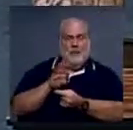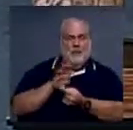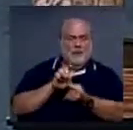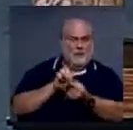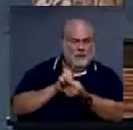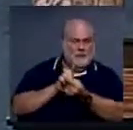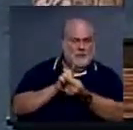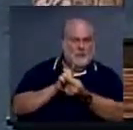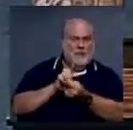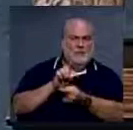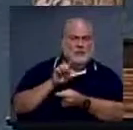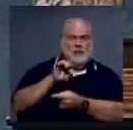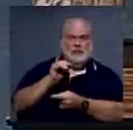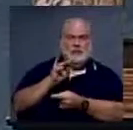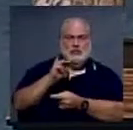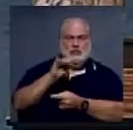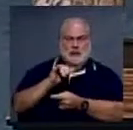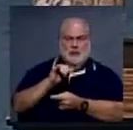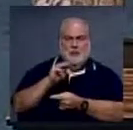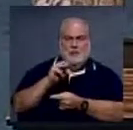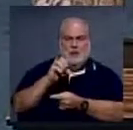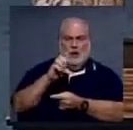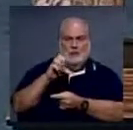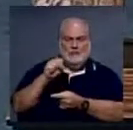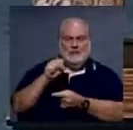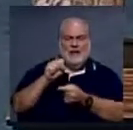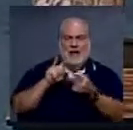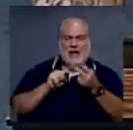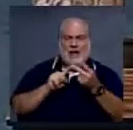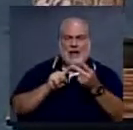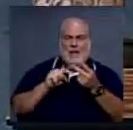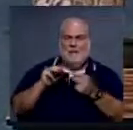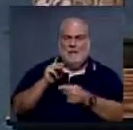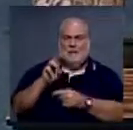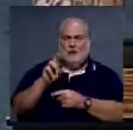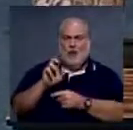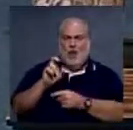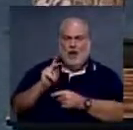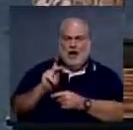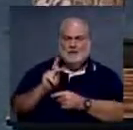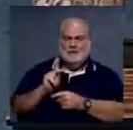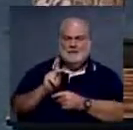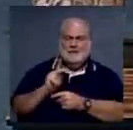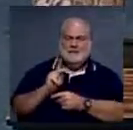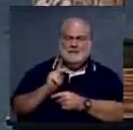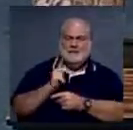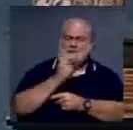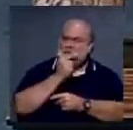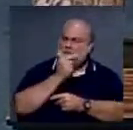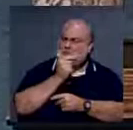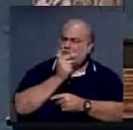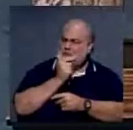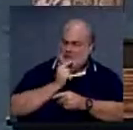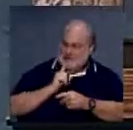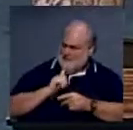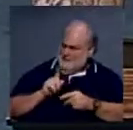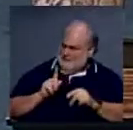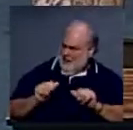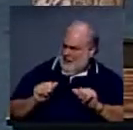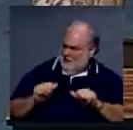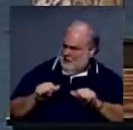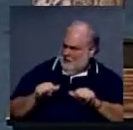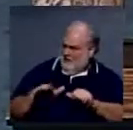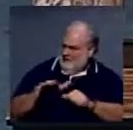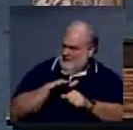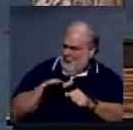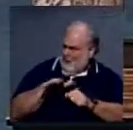Moses, and Mr. Clark, and to see if this was going to be doable for our